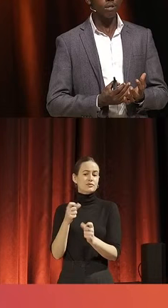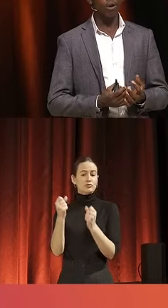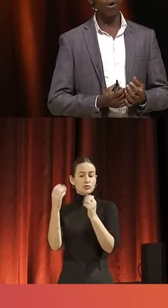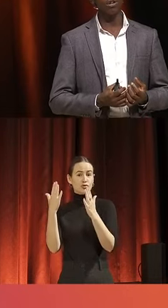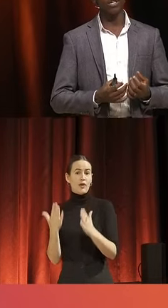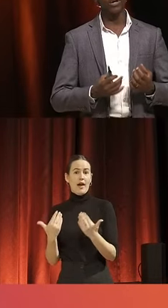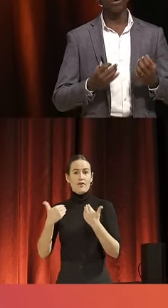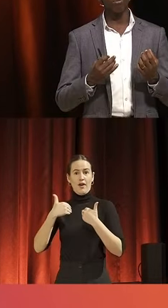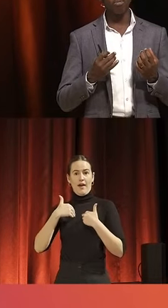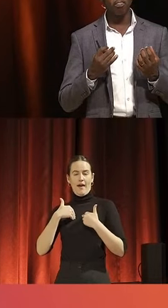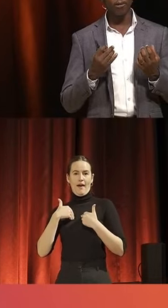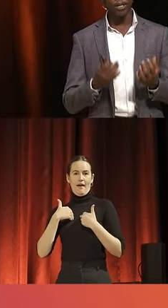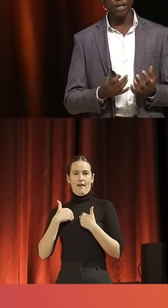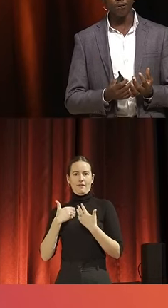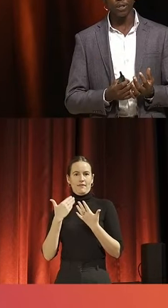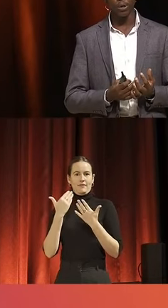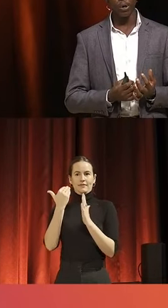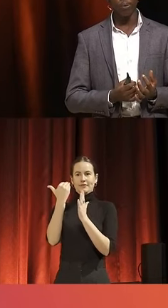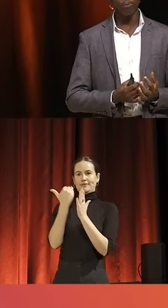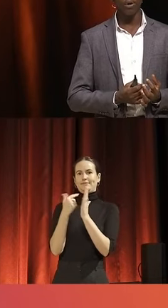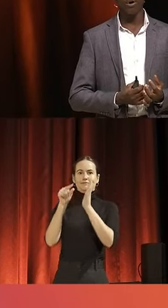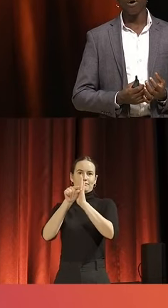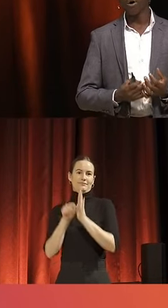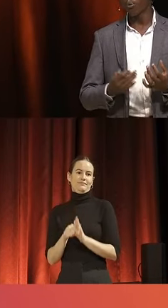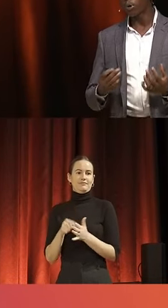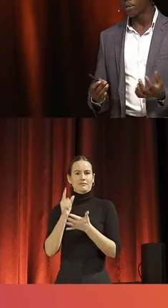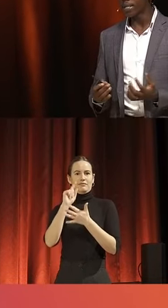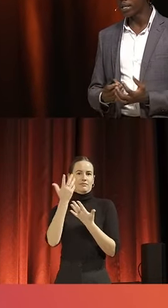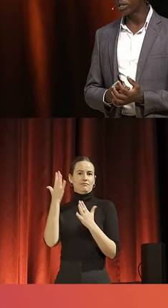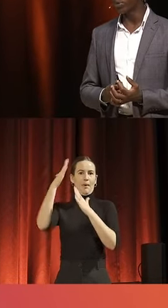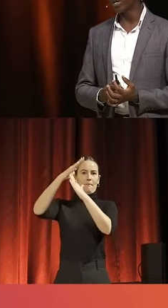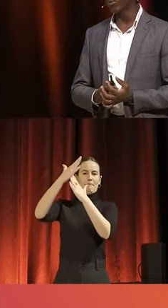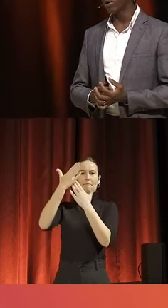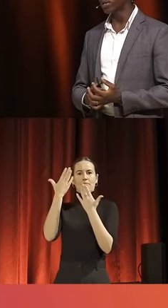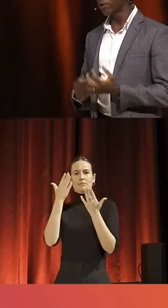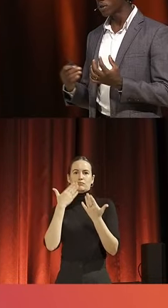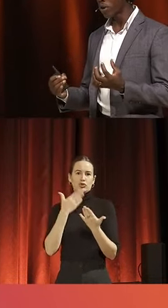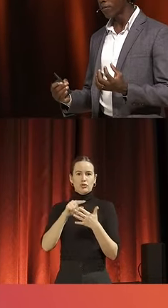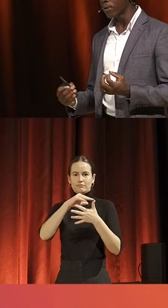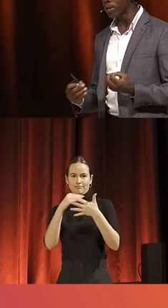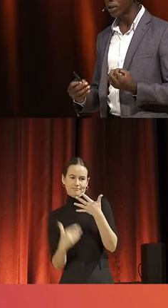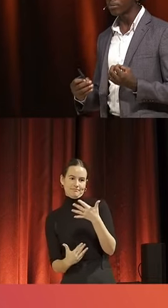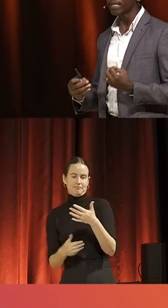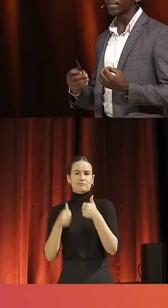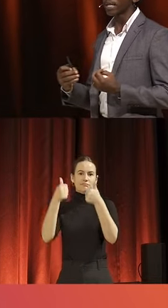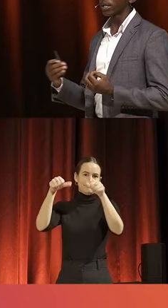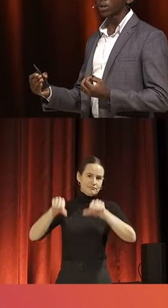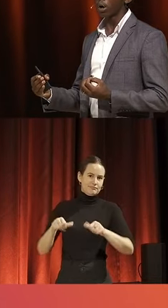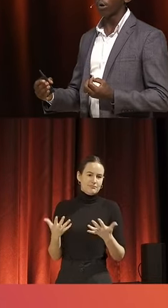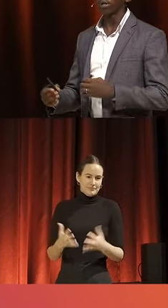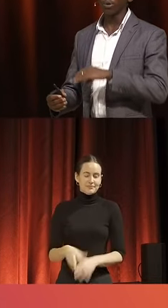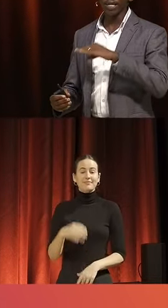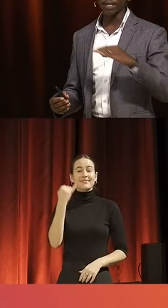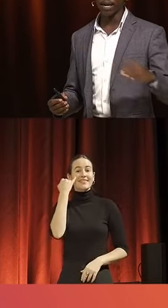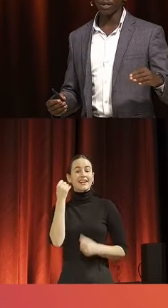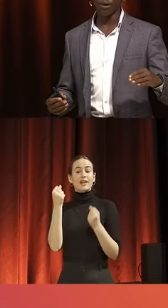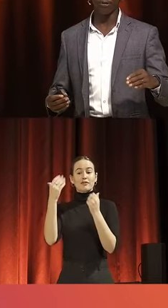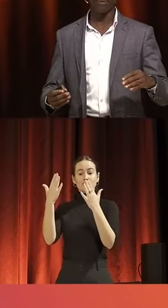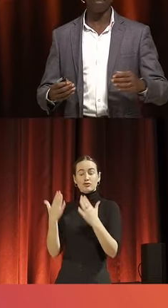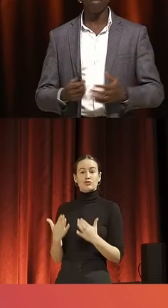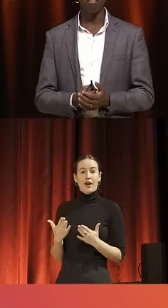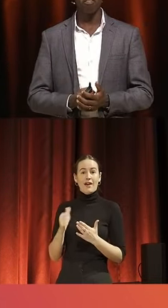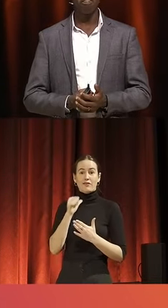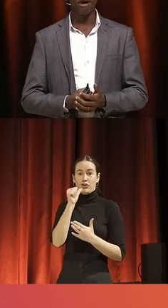rated on their safety score, what we started doing was, if a driver did not meet a certain score, they would get cut